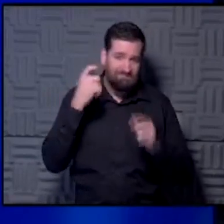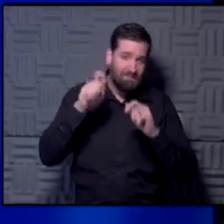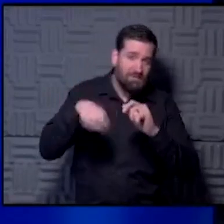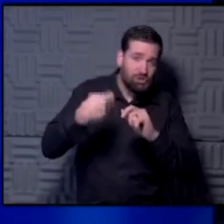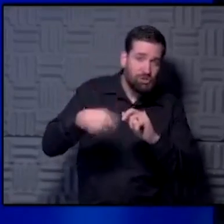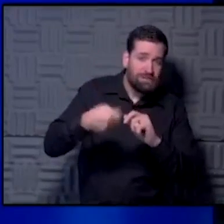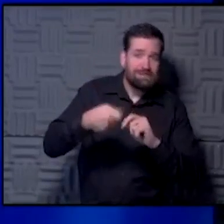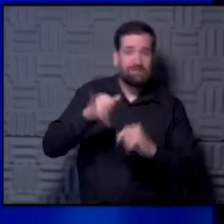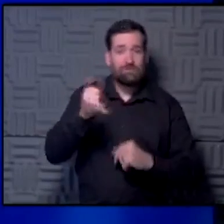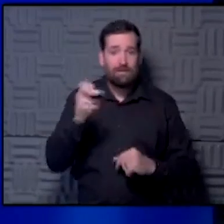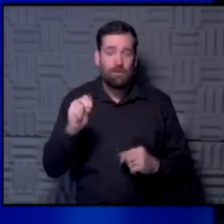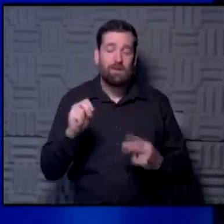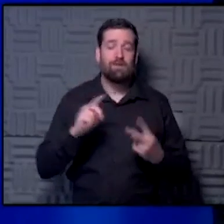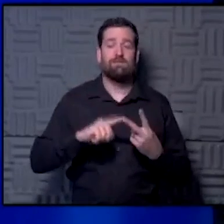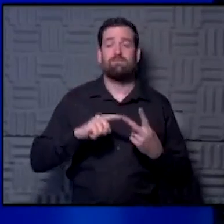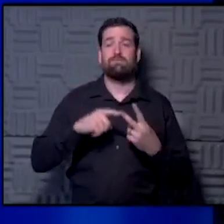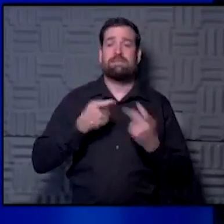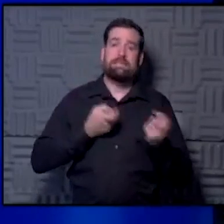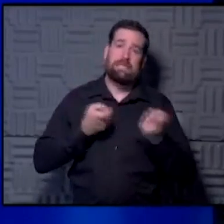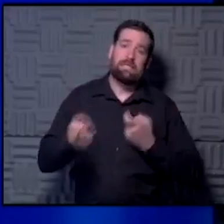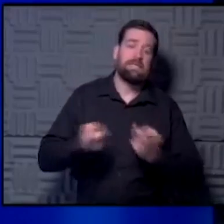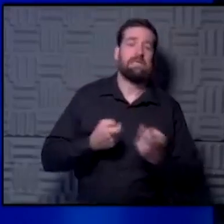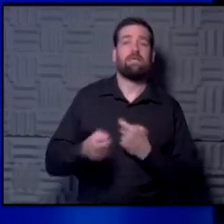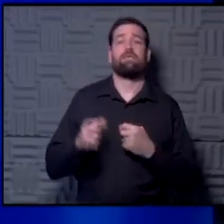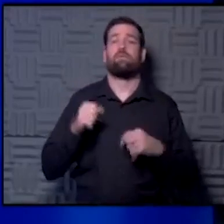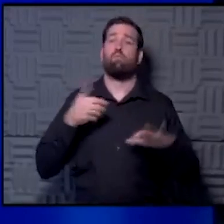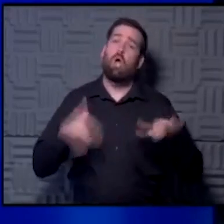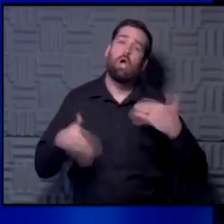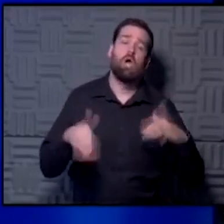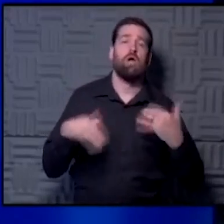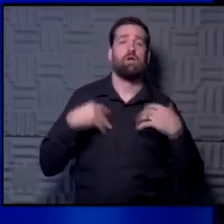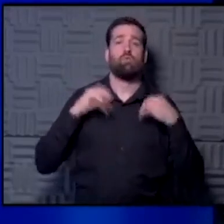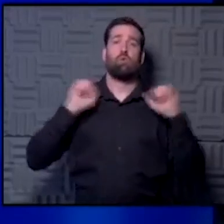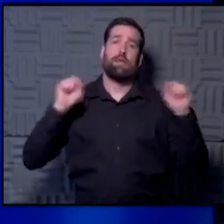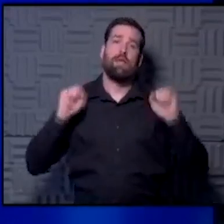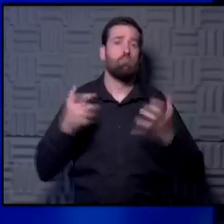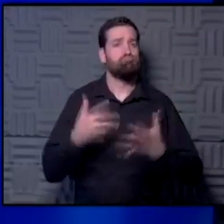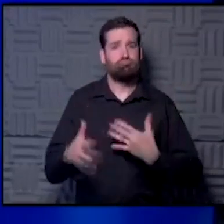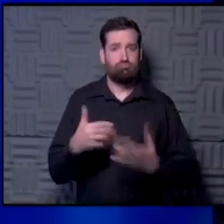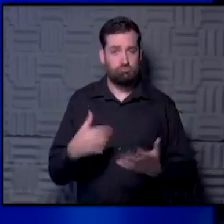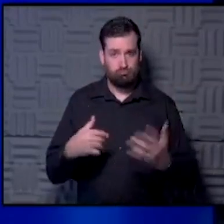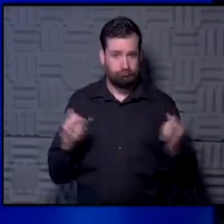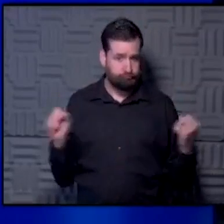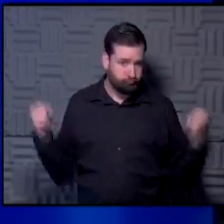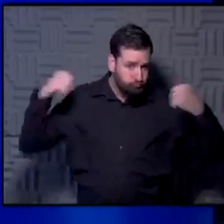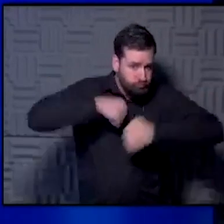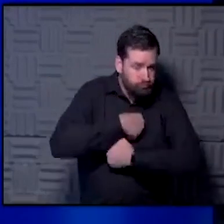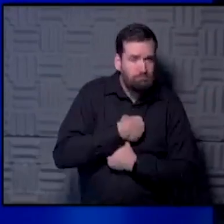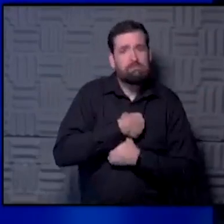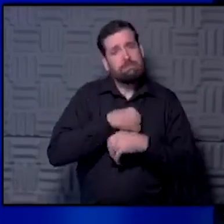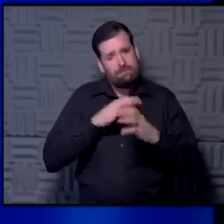in January or I was going out skiing or just taking a walk or working out, you know what? Bundle up, let's